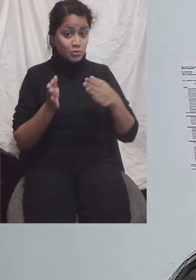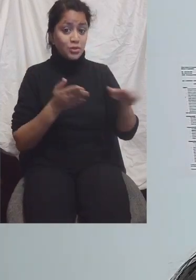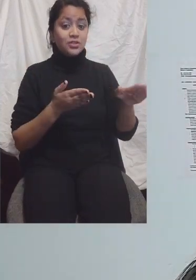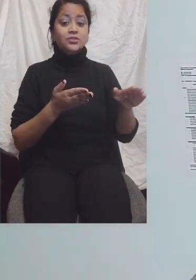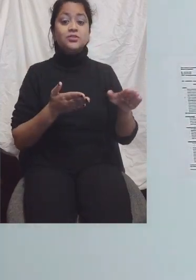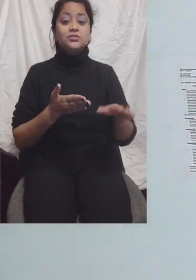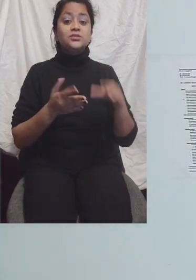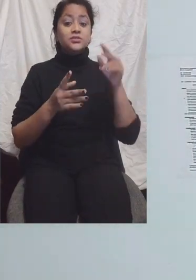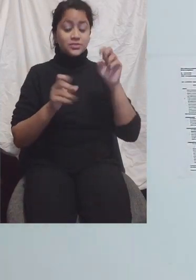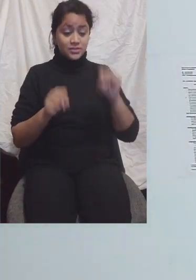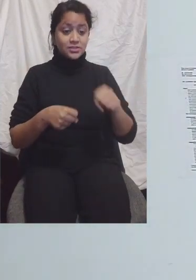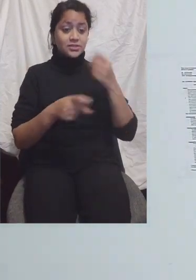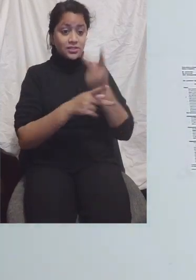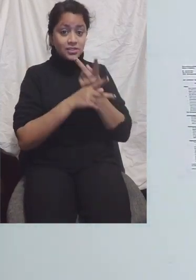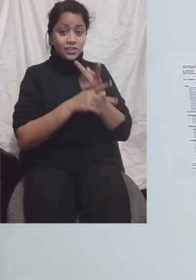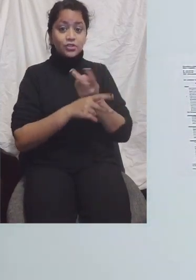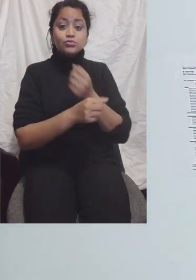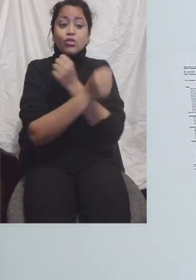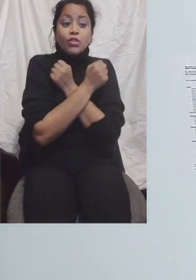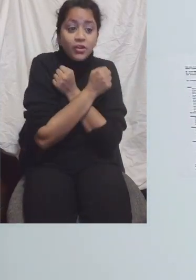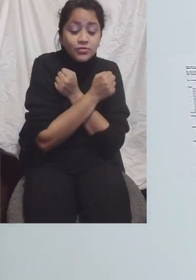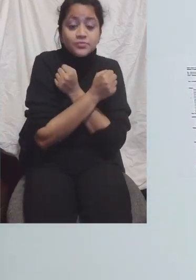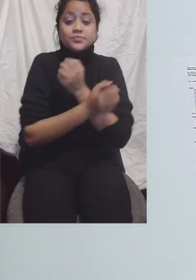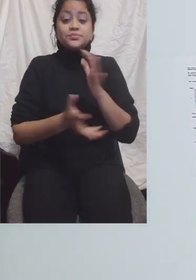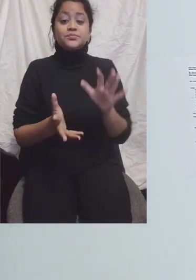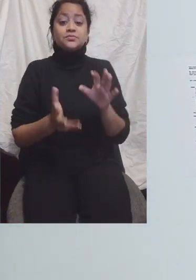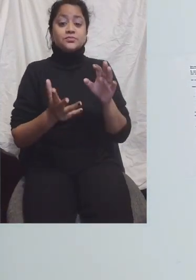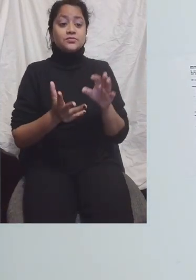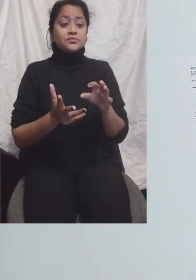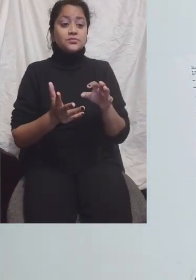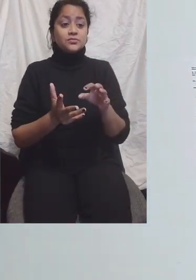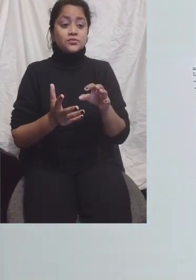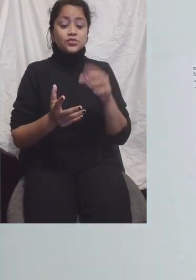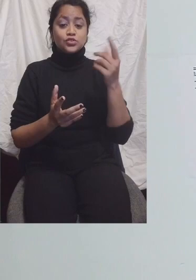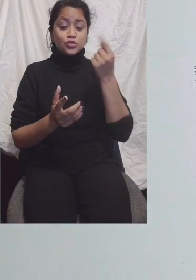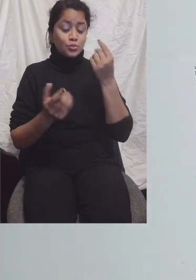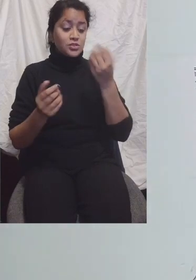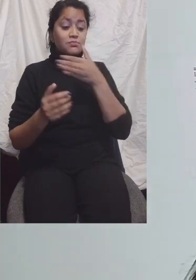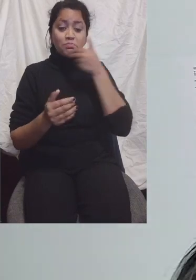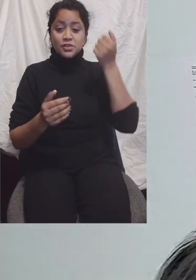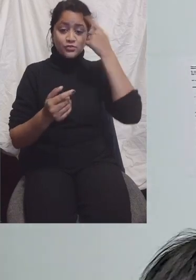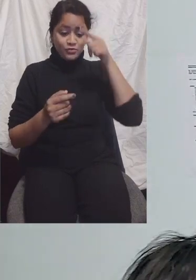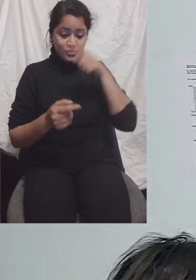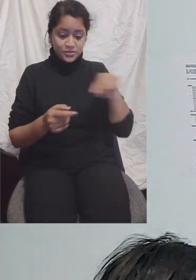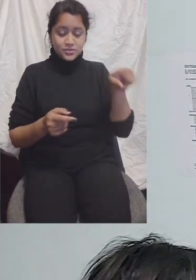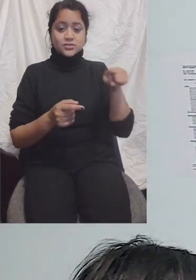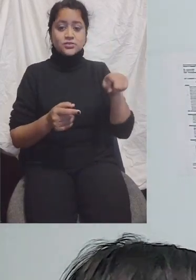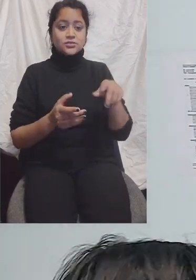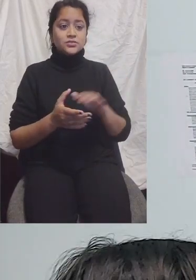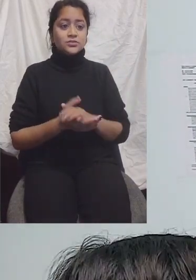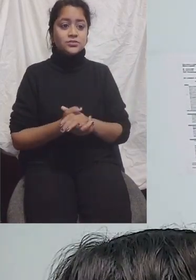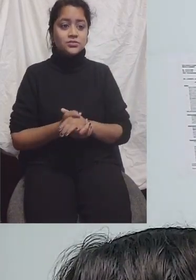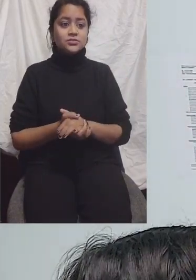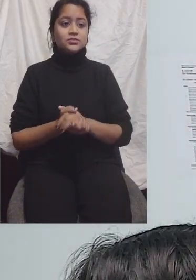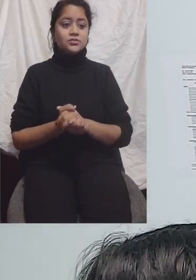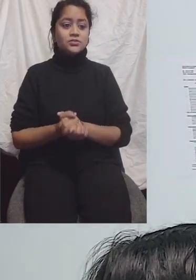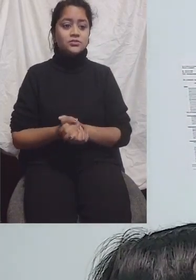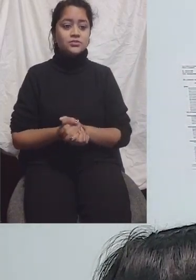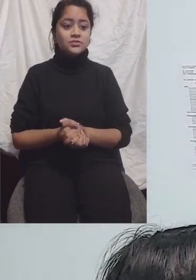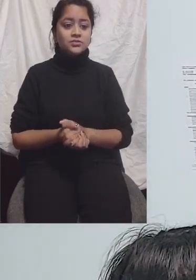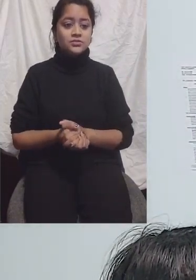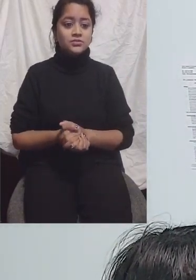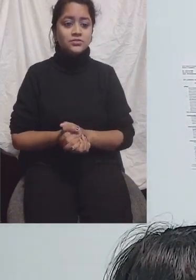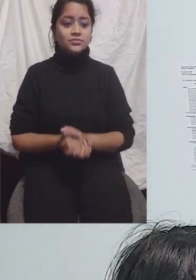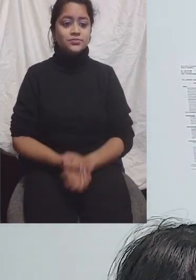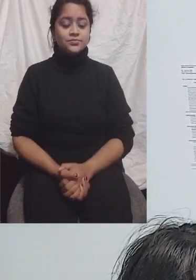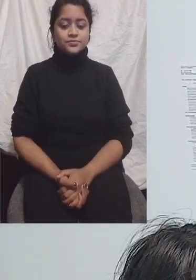least 10 to 14 years. So you got to be prepped to make sure, you know, you're going to take care of them for that time. You're going to